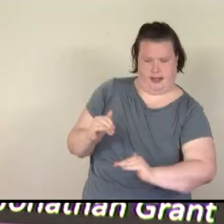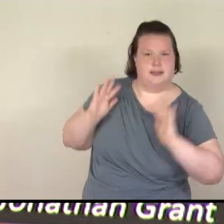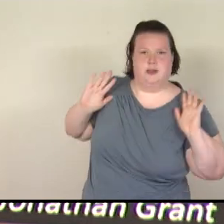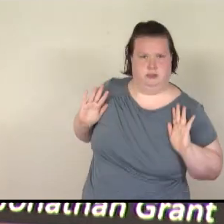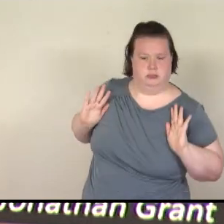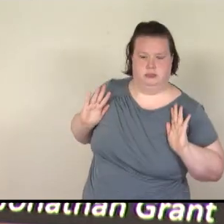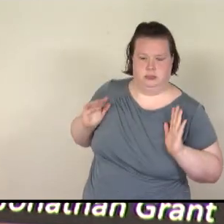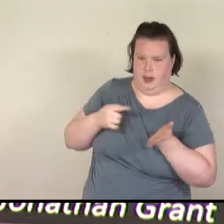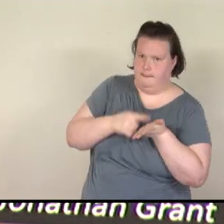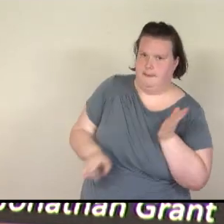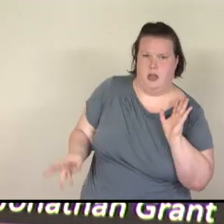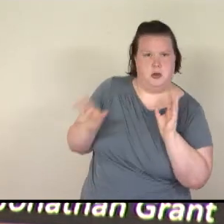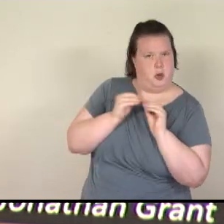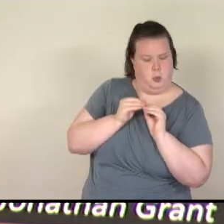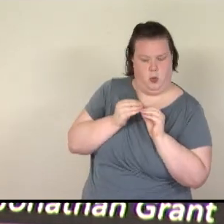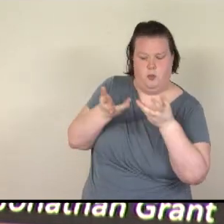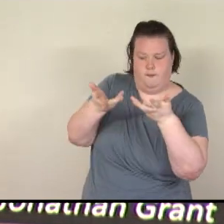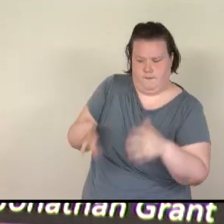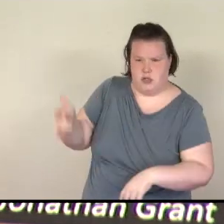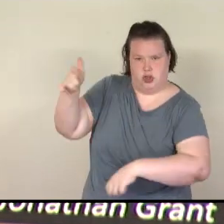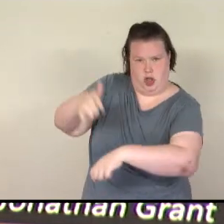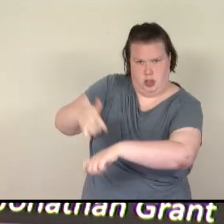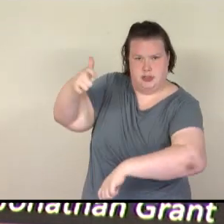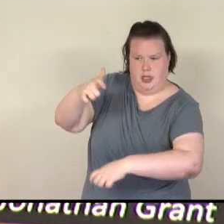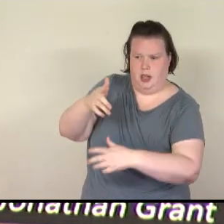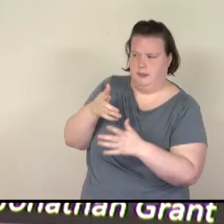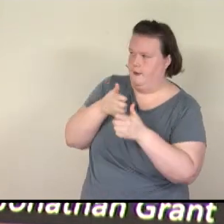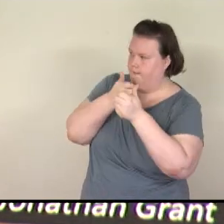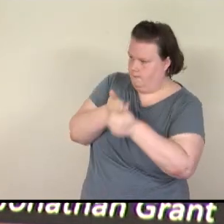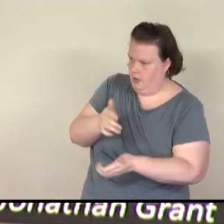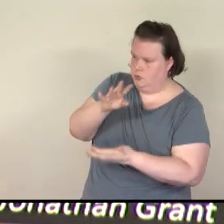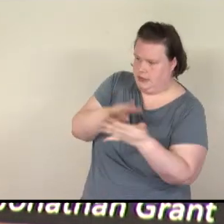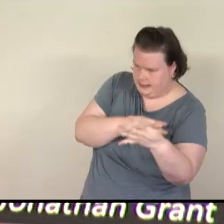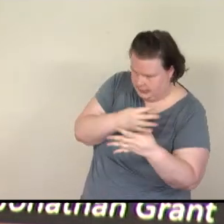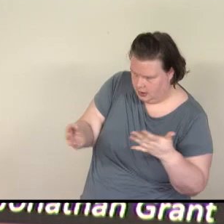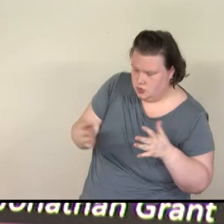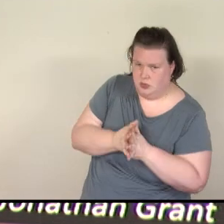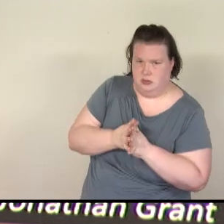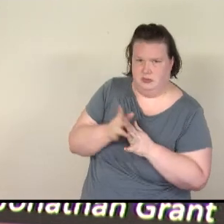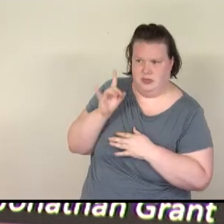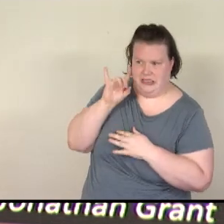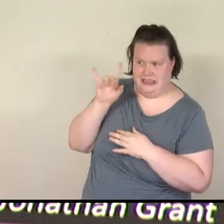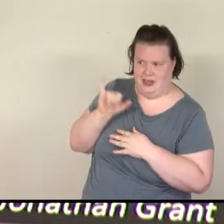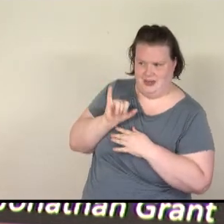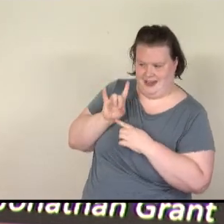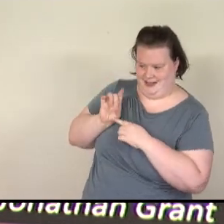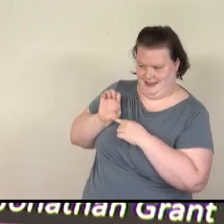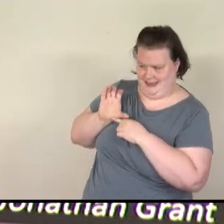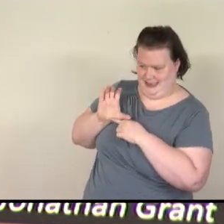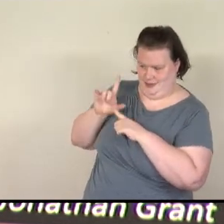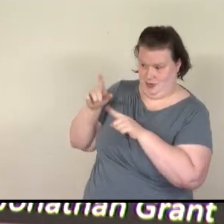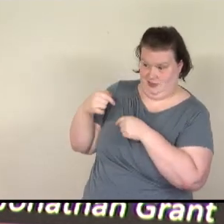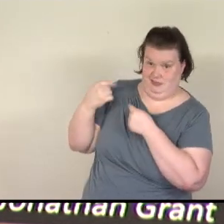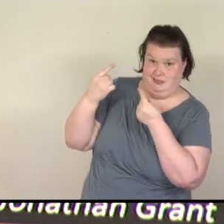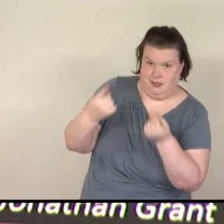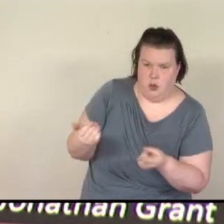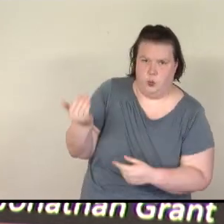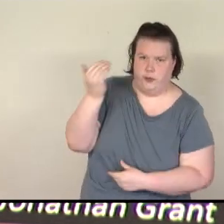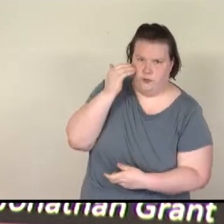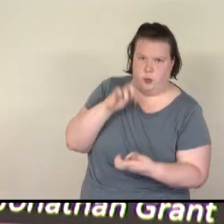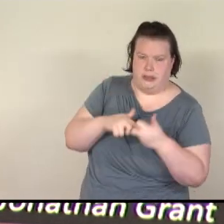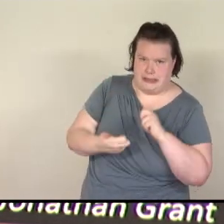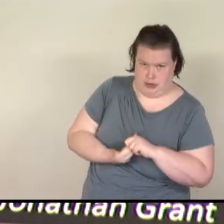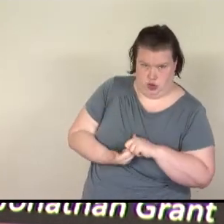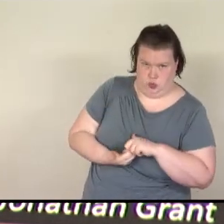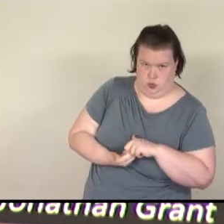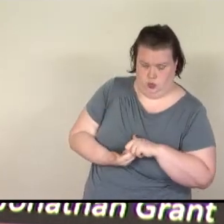on track. We're going to finish on time. There's nothing in our way. But it sounds like since December, we've known that it was an issue. So